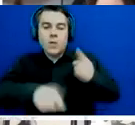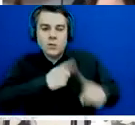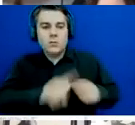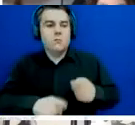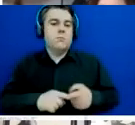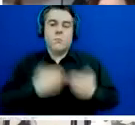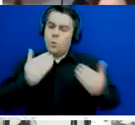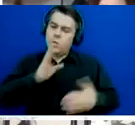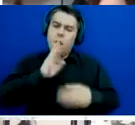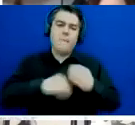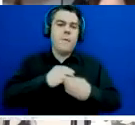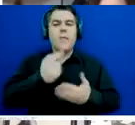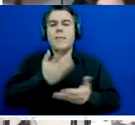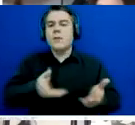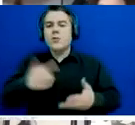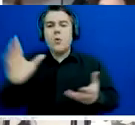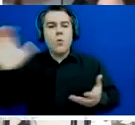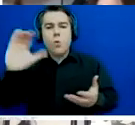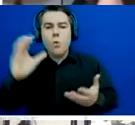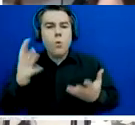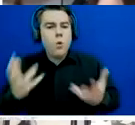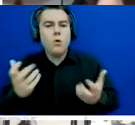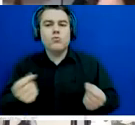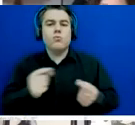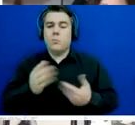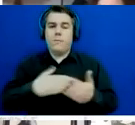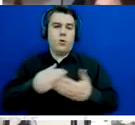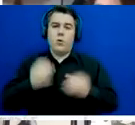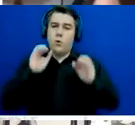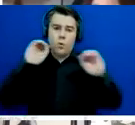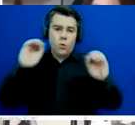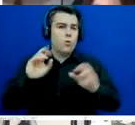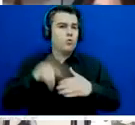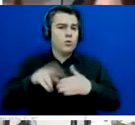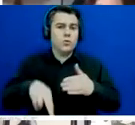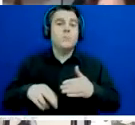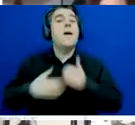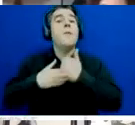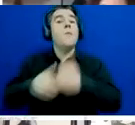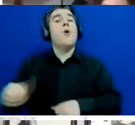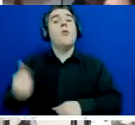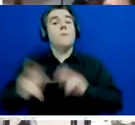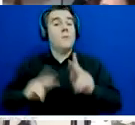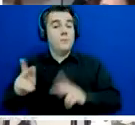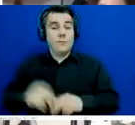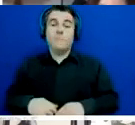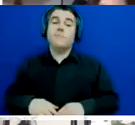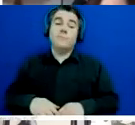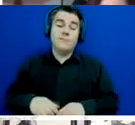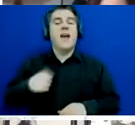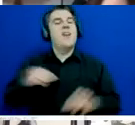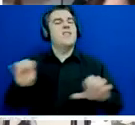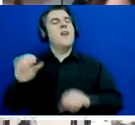things that you're looking for it to do. Even if you've had no results, this is what it does for other people. I did a post the other day about